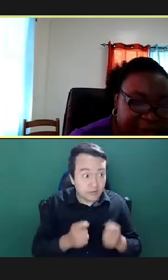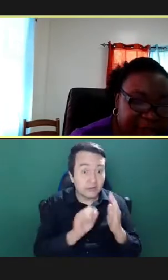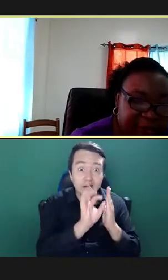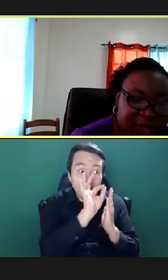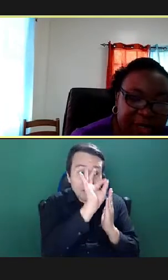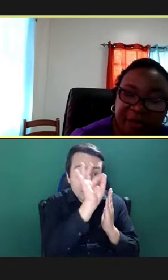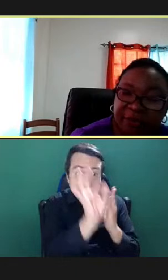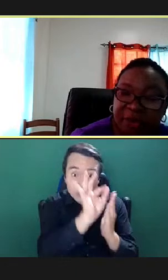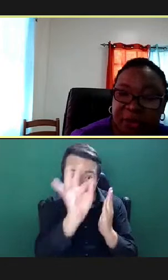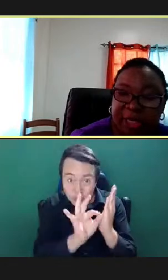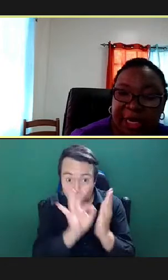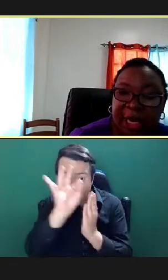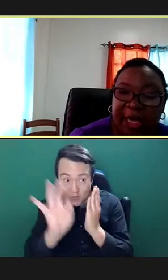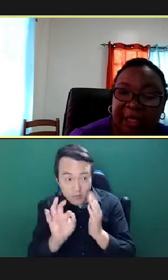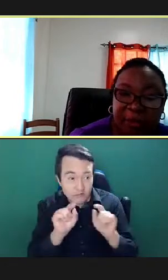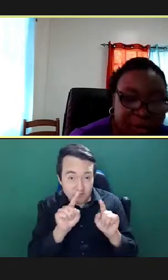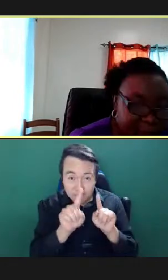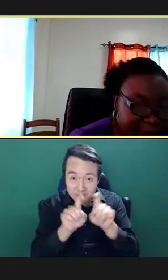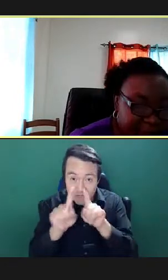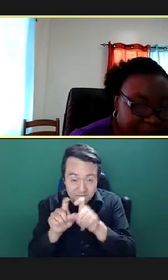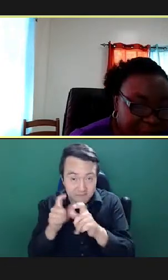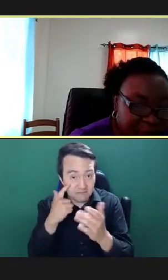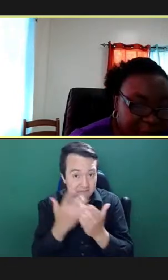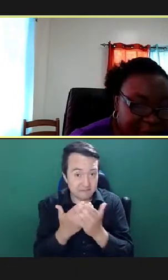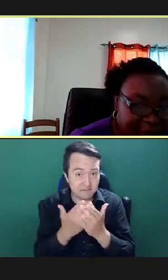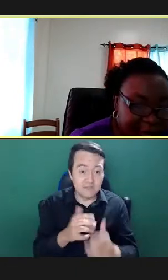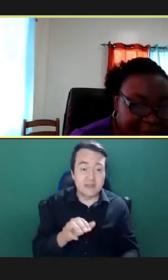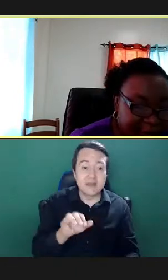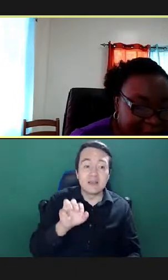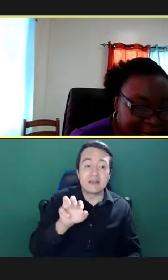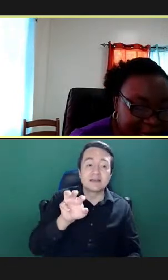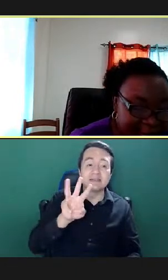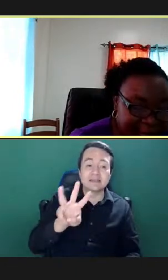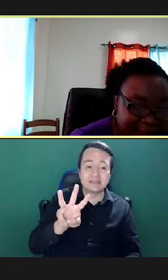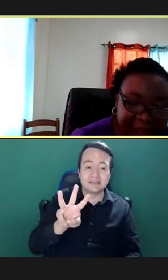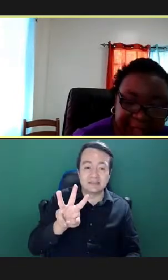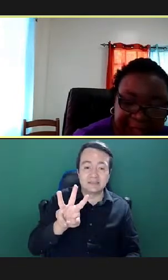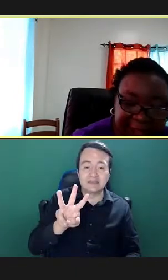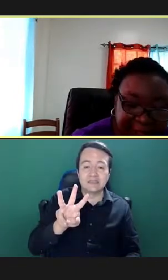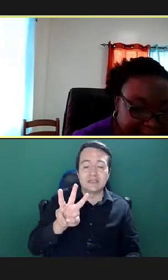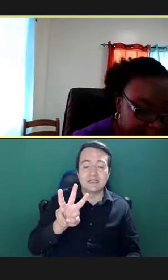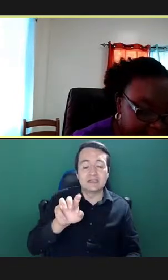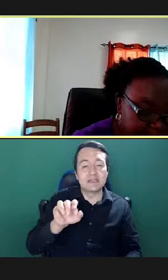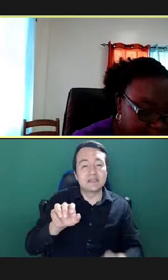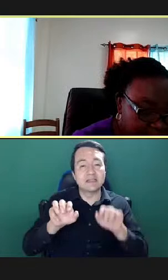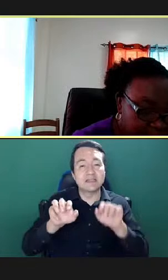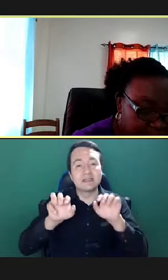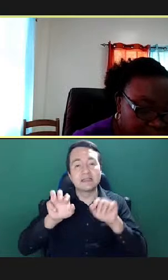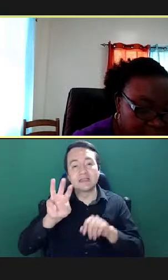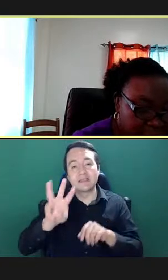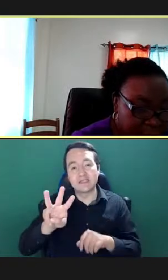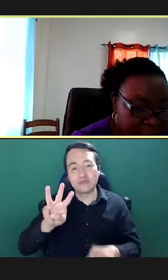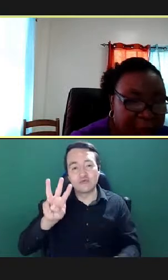3,363 persons were interviewed, and they were a mixture of adults and adolescents.